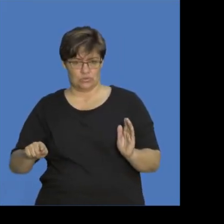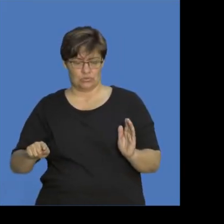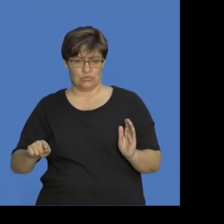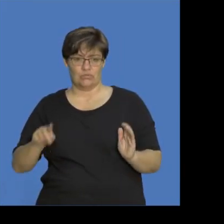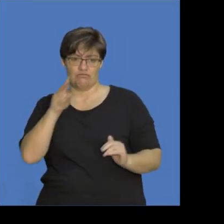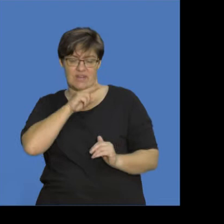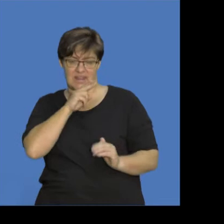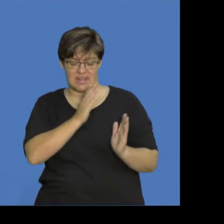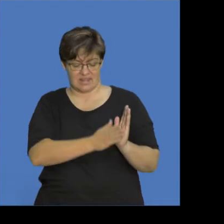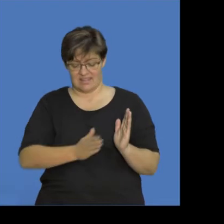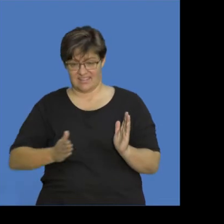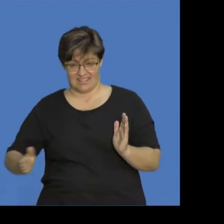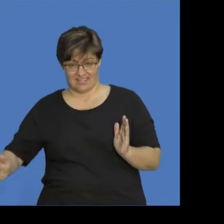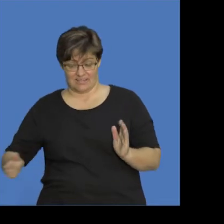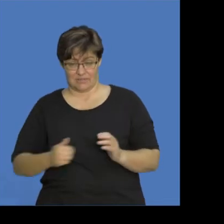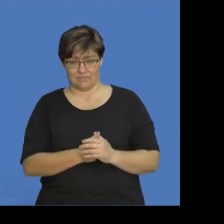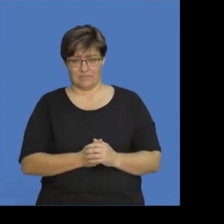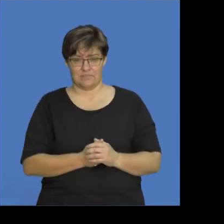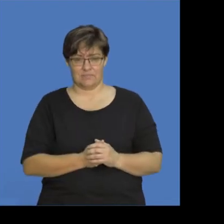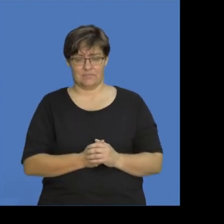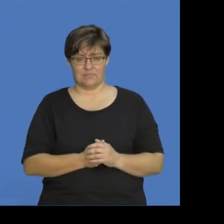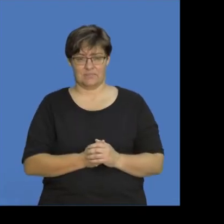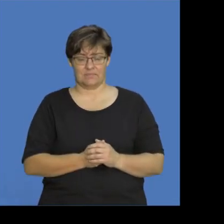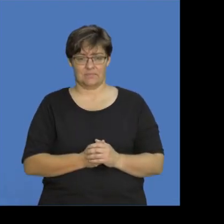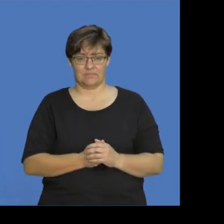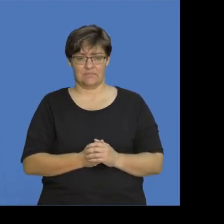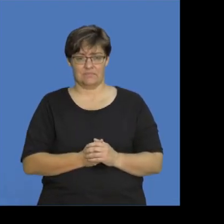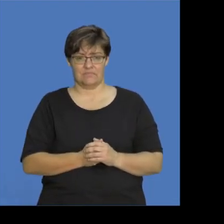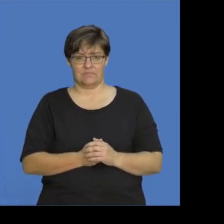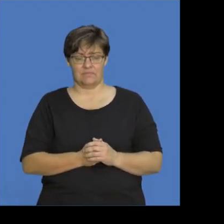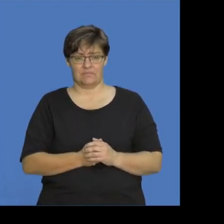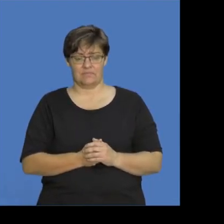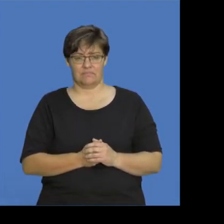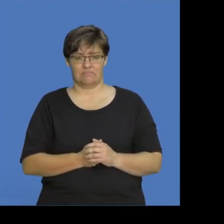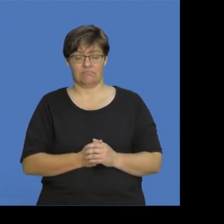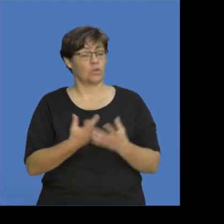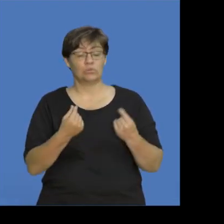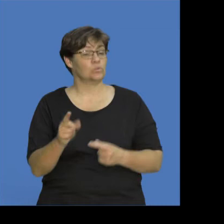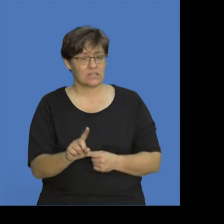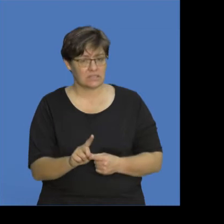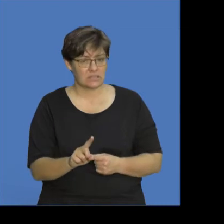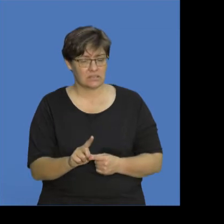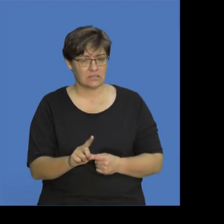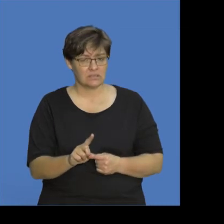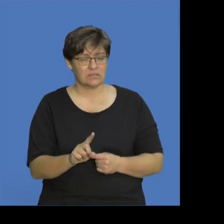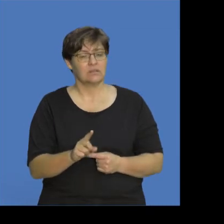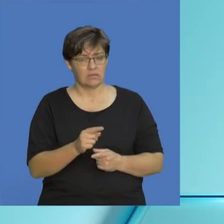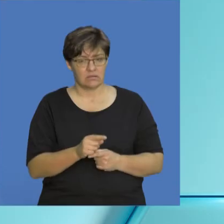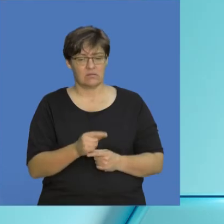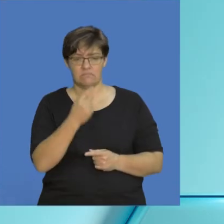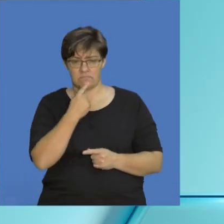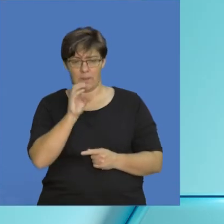Tuesday, Wednesday, Thursday, and Friday. Okay. What we're going to do is to